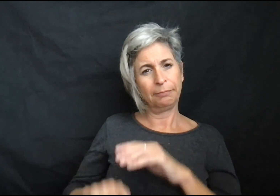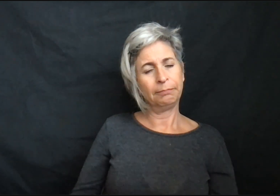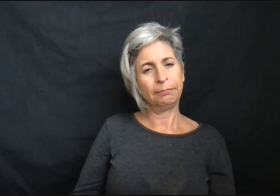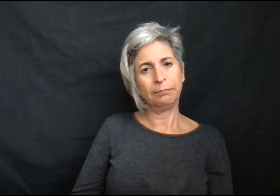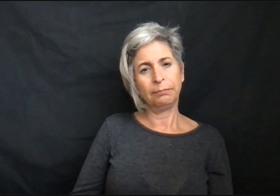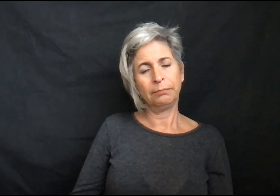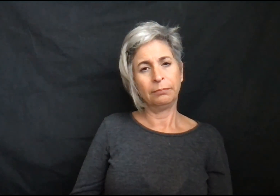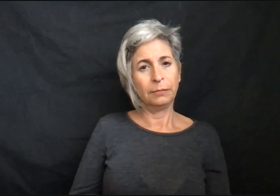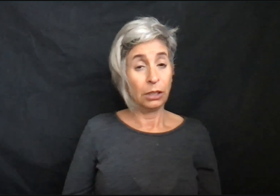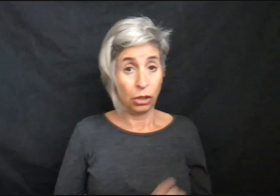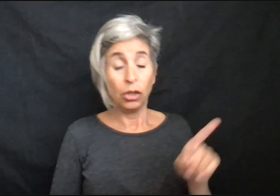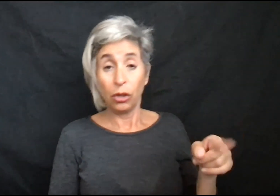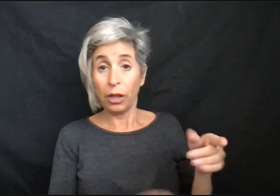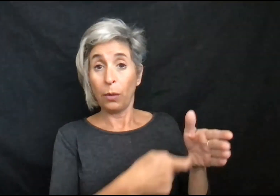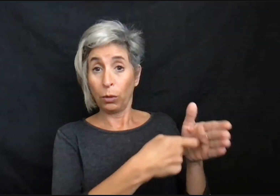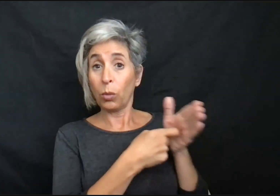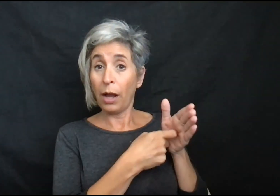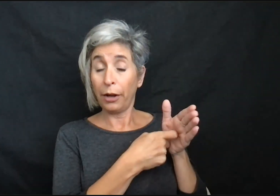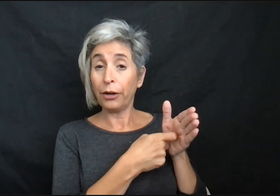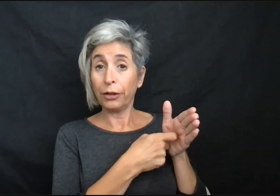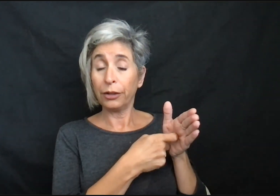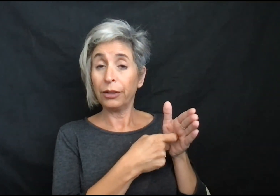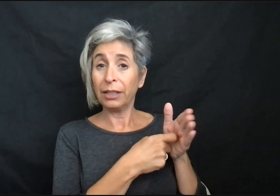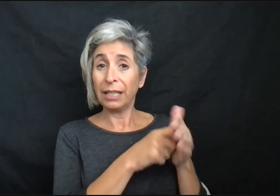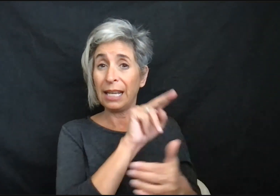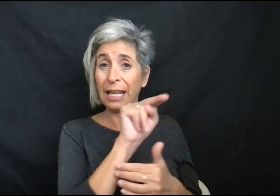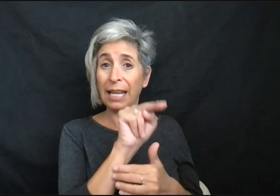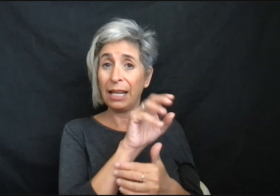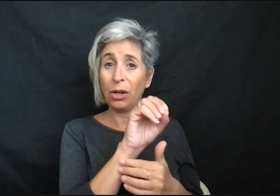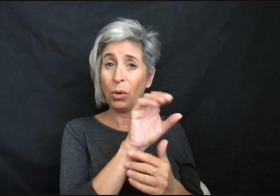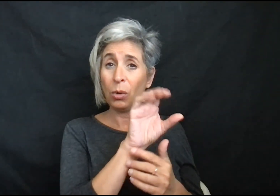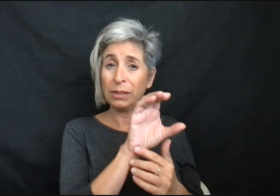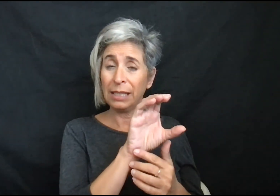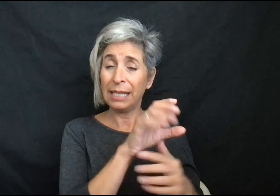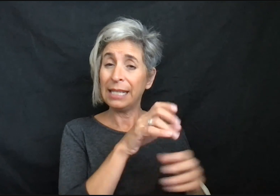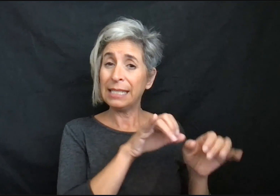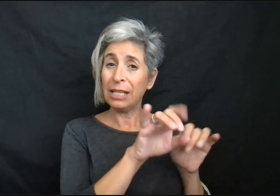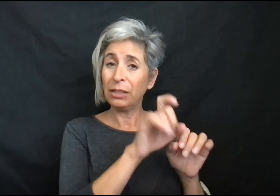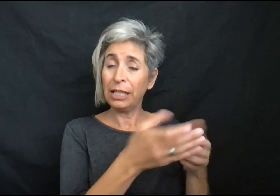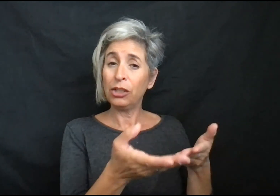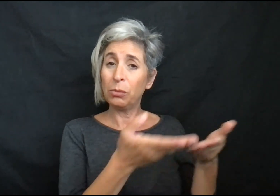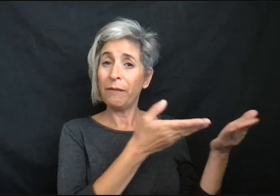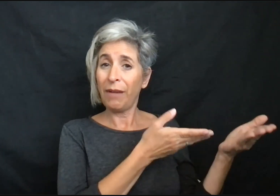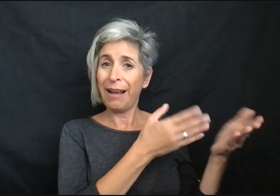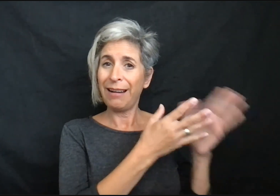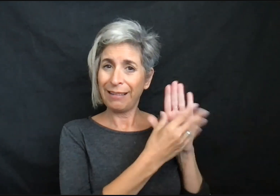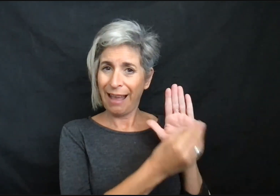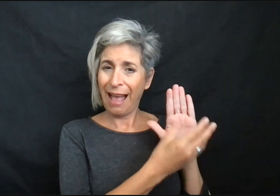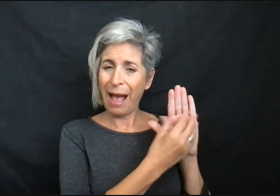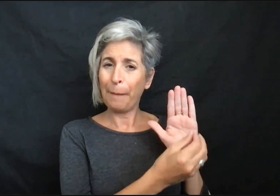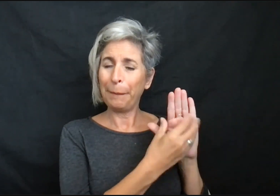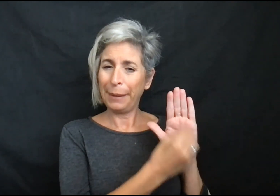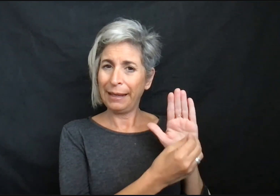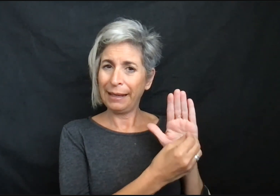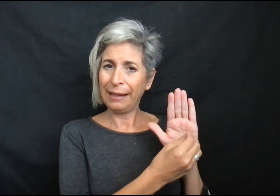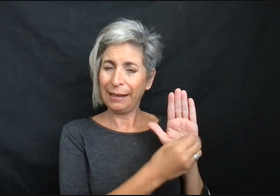No, they are required, the NOC, they still need to provide a copy.